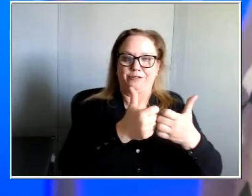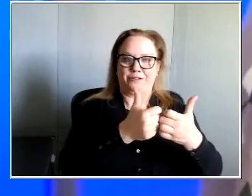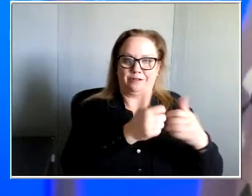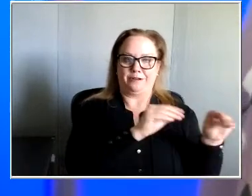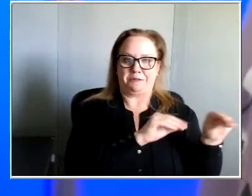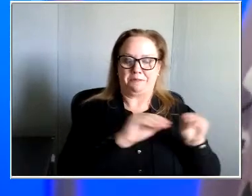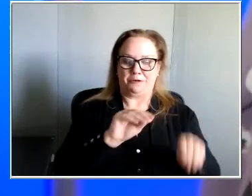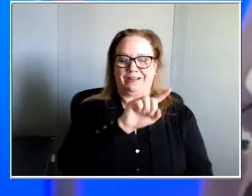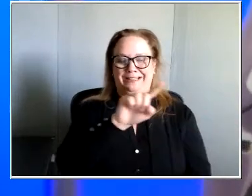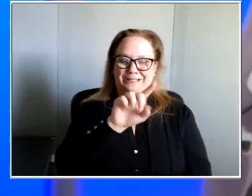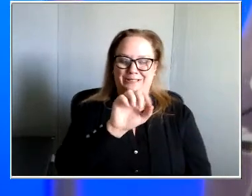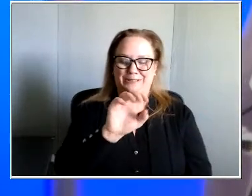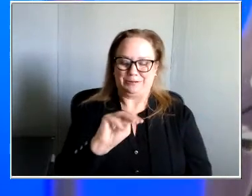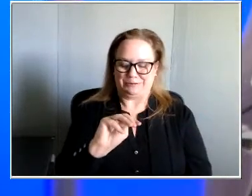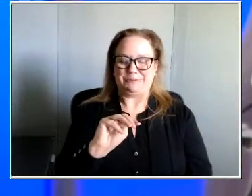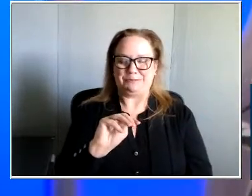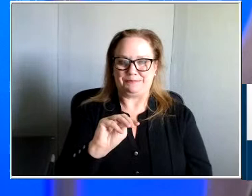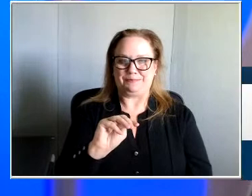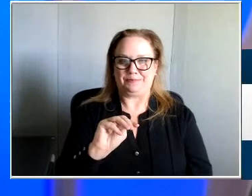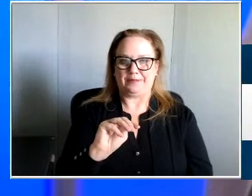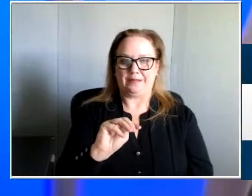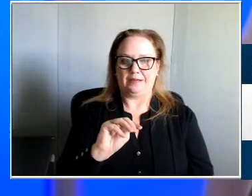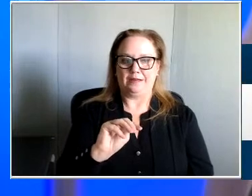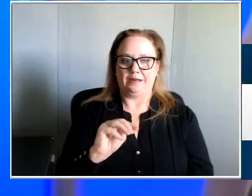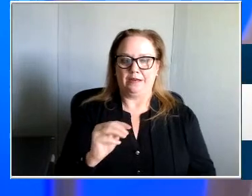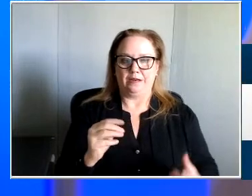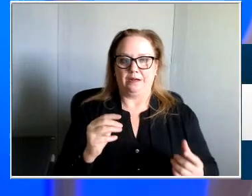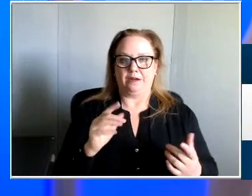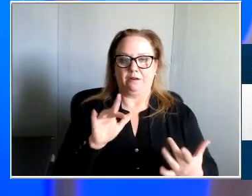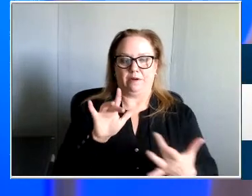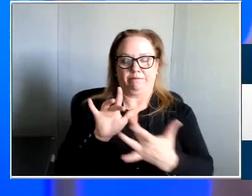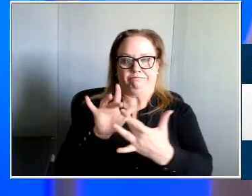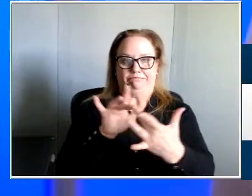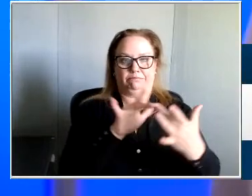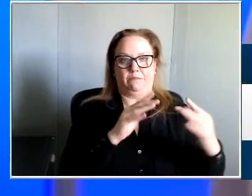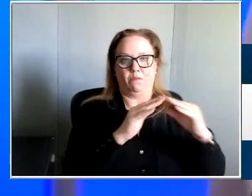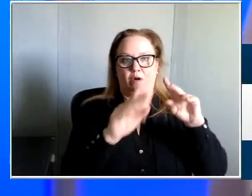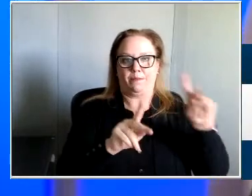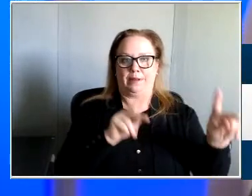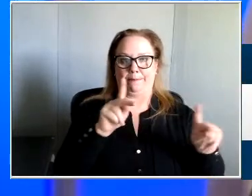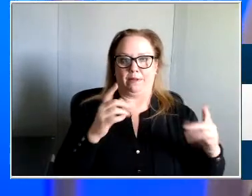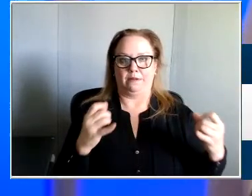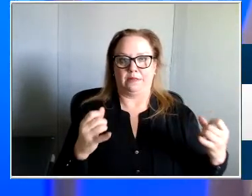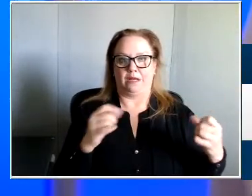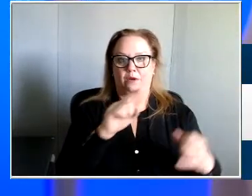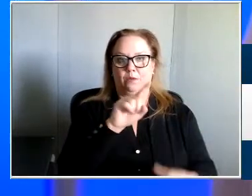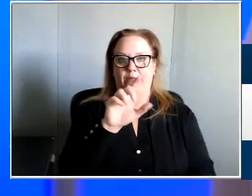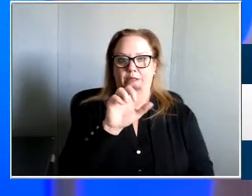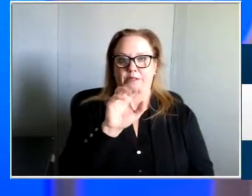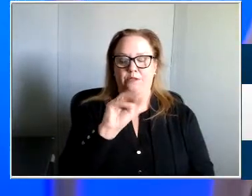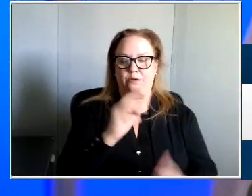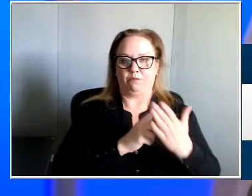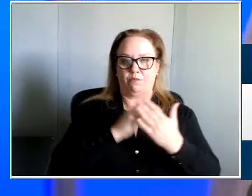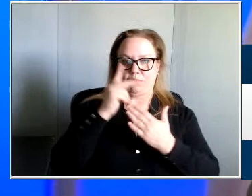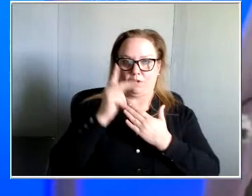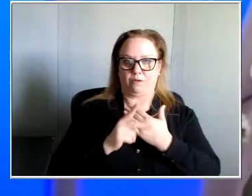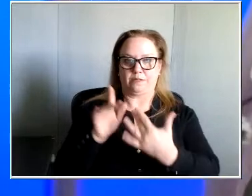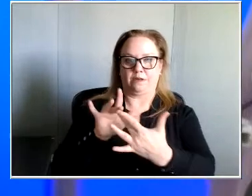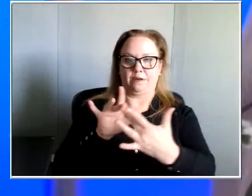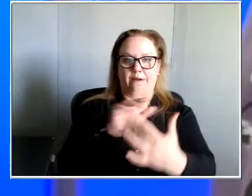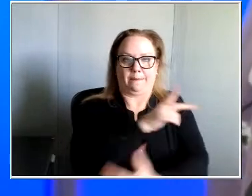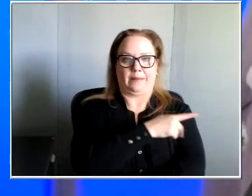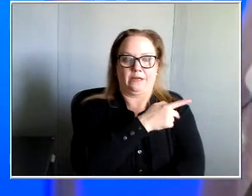programs, but we have been able to reach more people now with the Zoom program. So we have patients out in